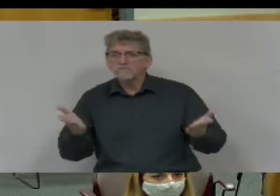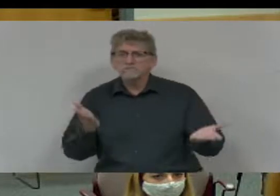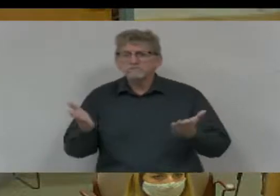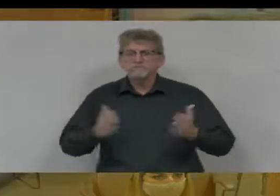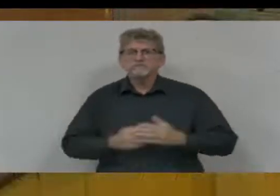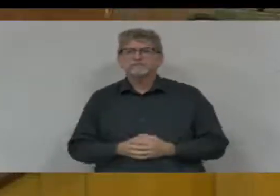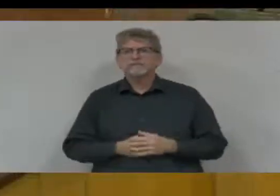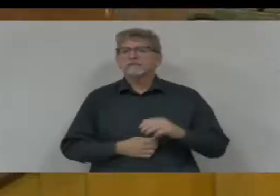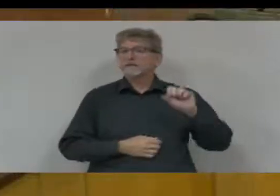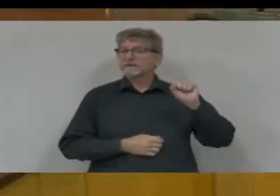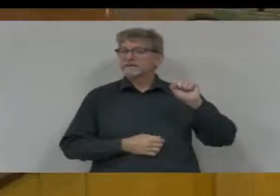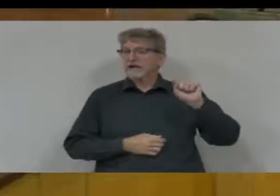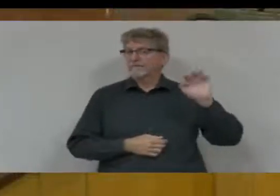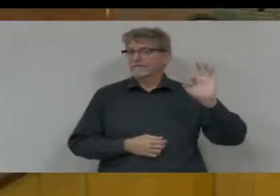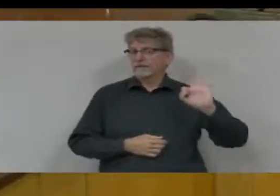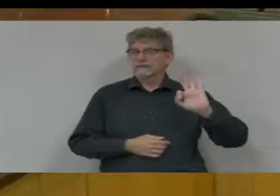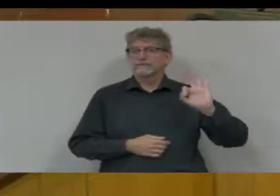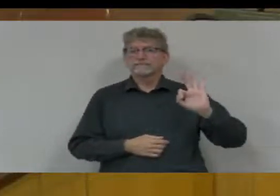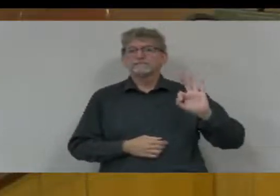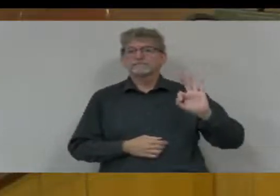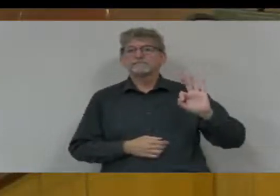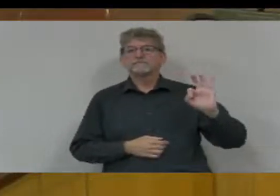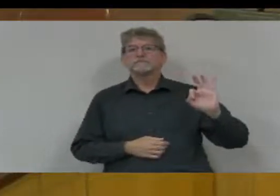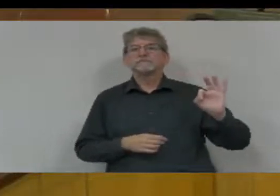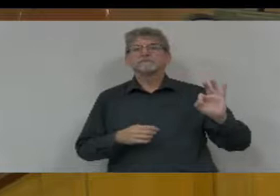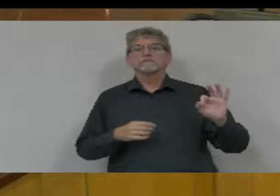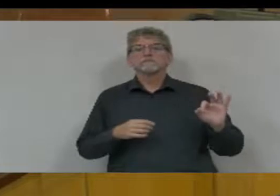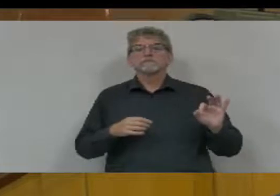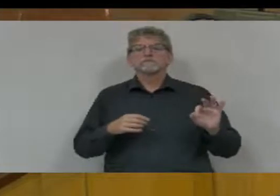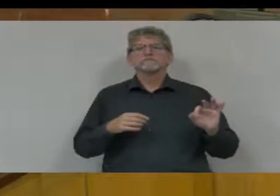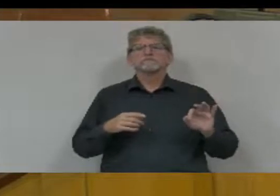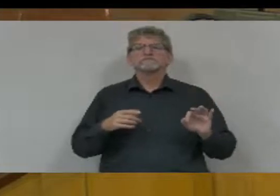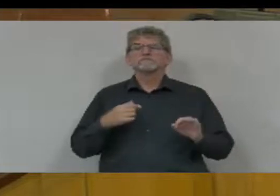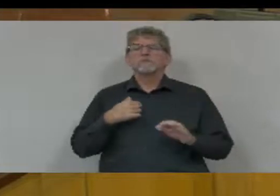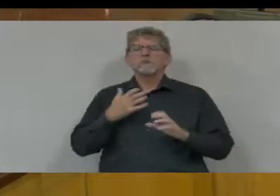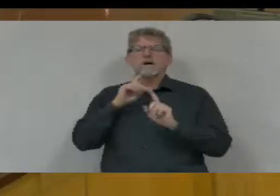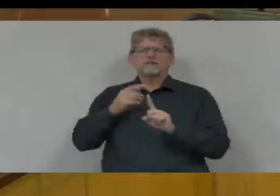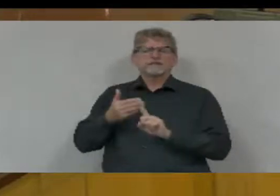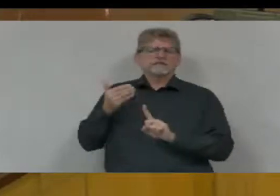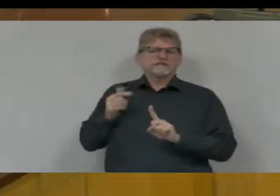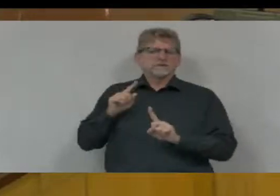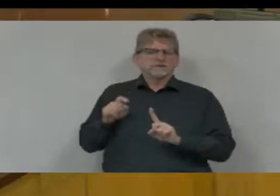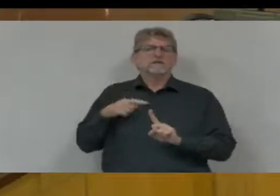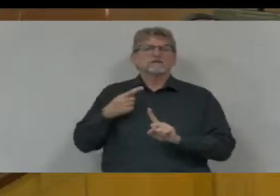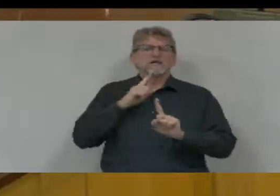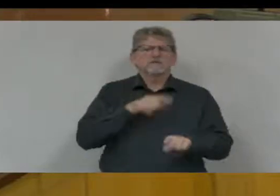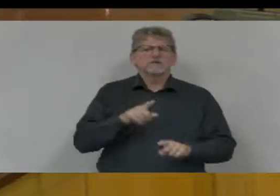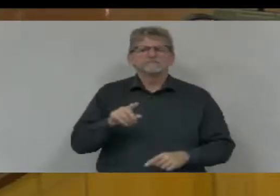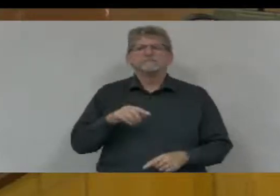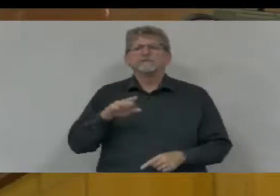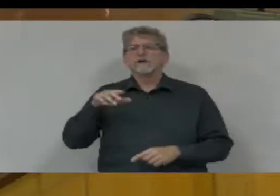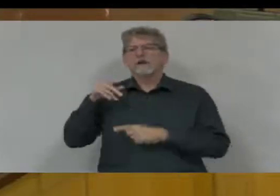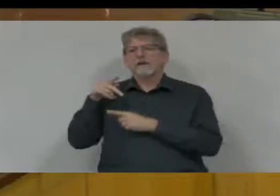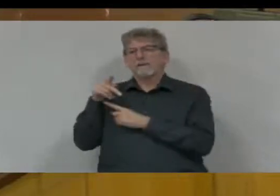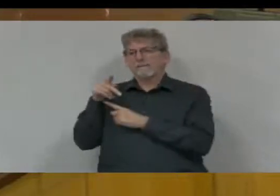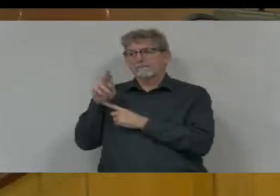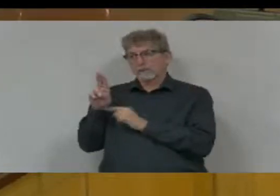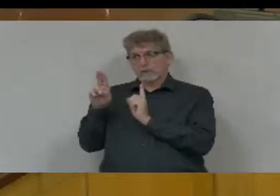Let me spend a minute talking about your previous question also. So at Purdue and Dr.